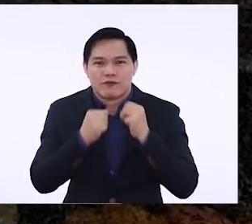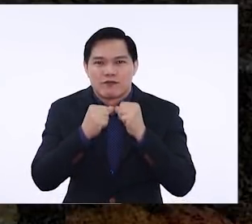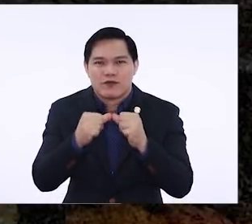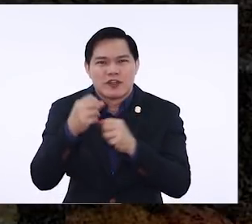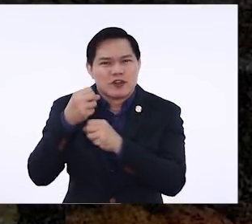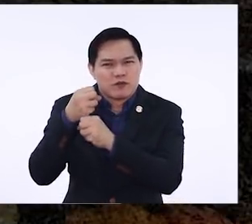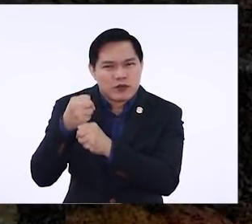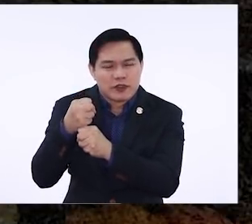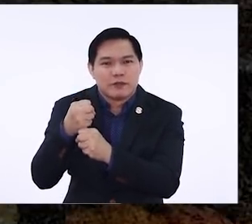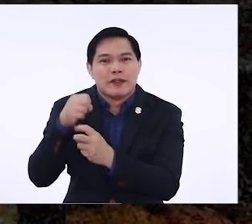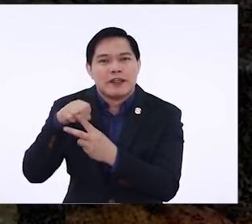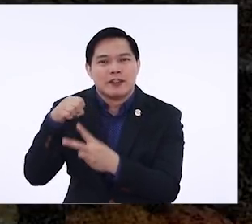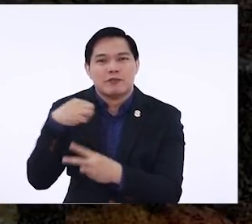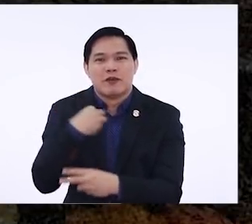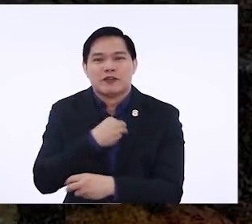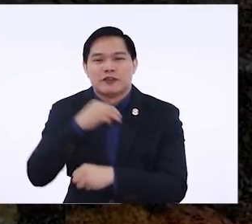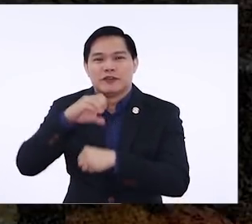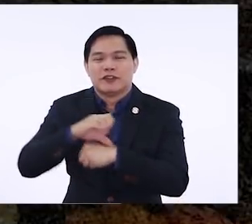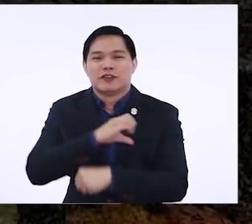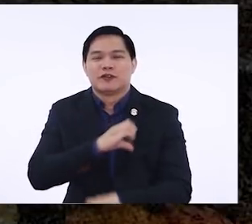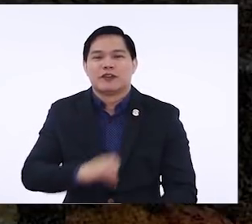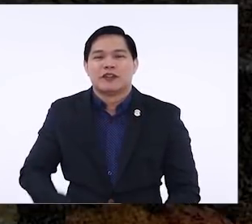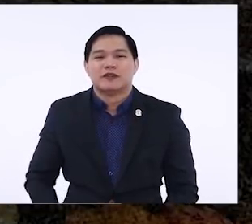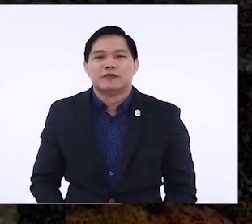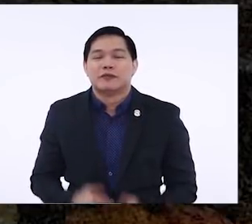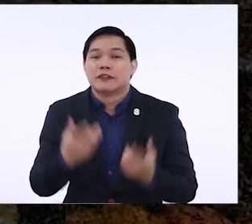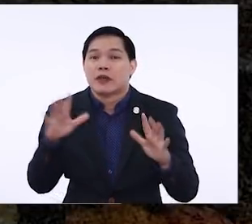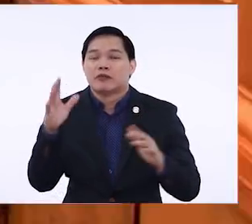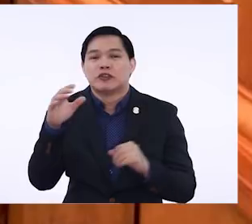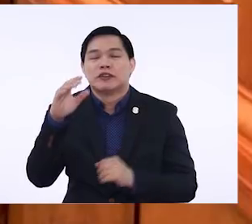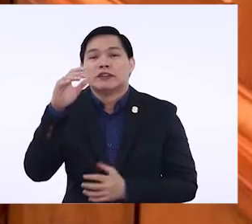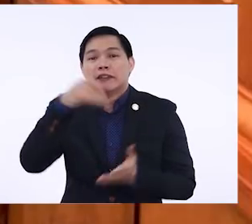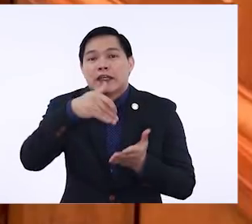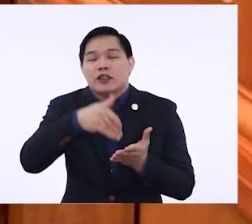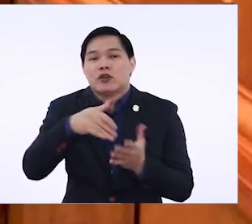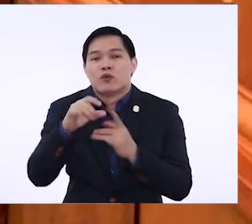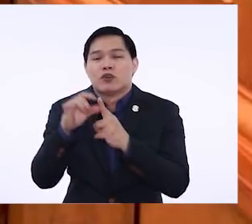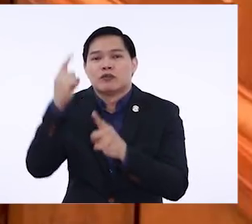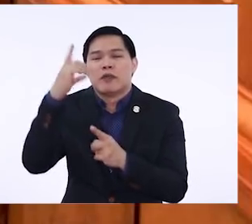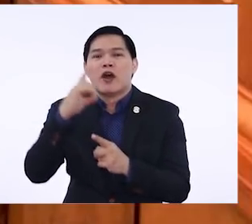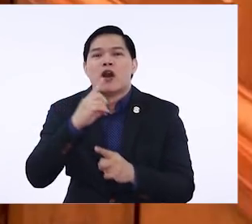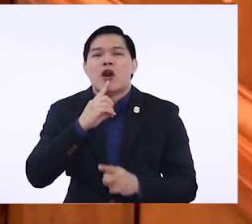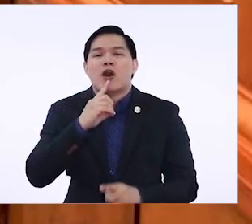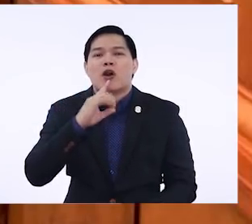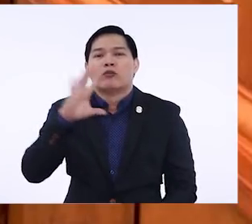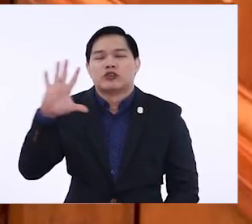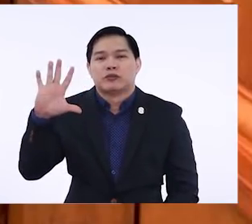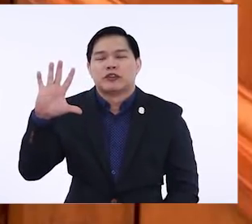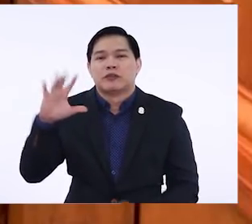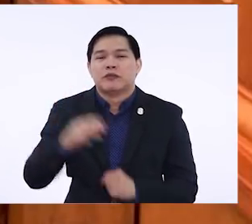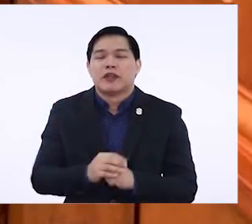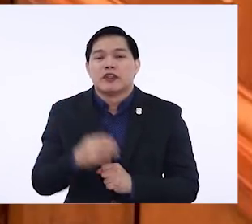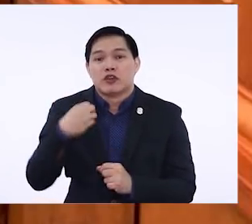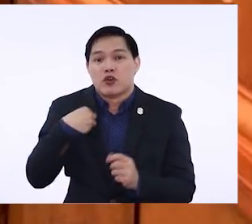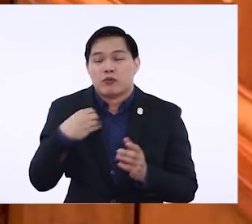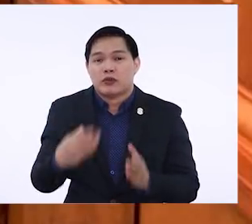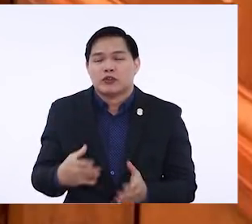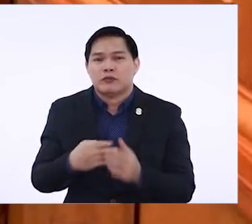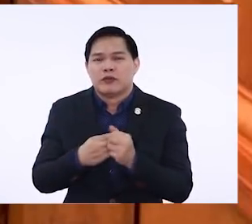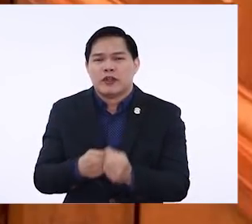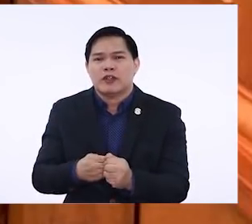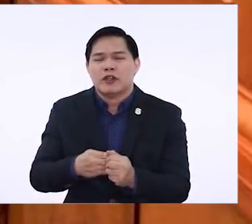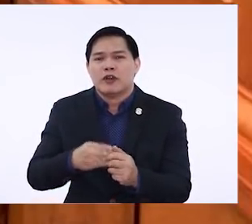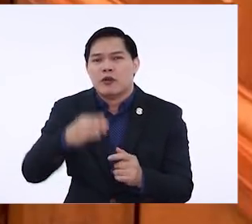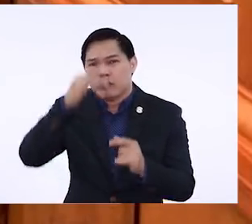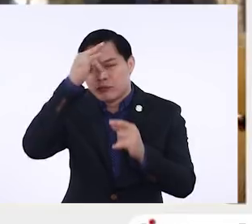election as members of the Church of Christ. After the study of God's words, the oath-taking of the new officers was led by Brother Chodorico